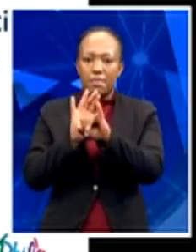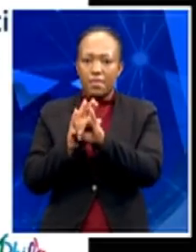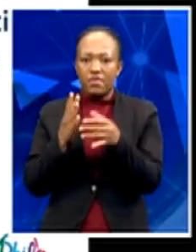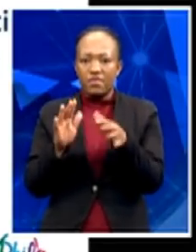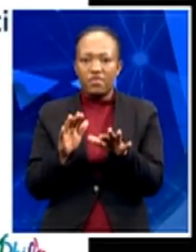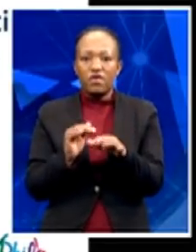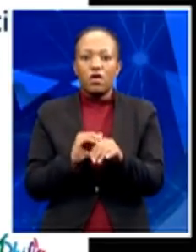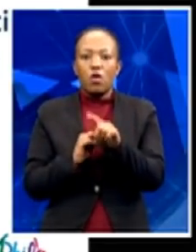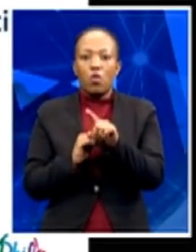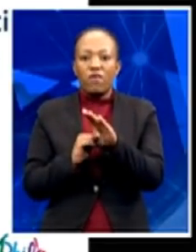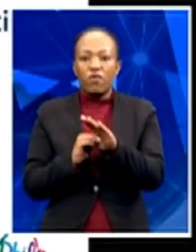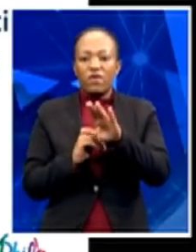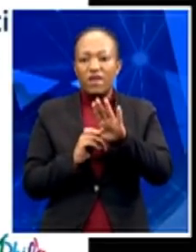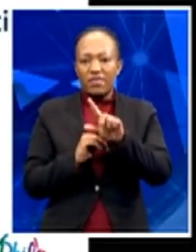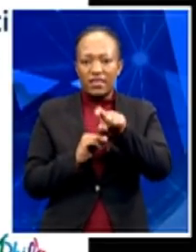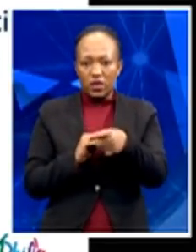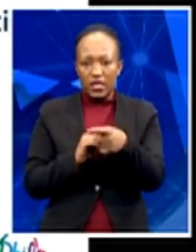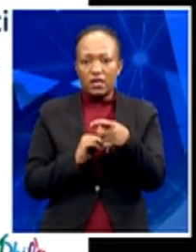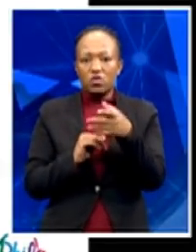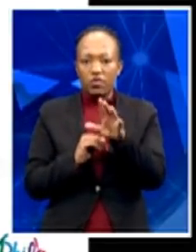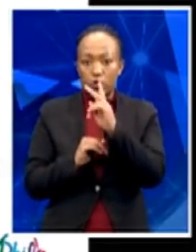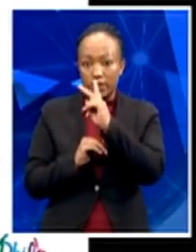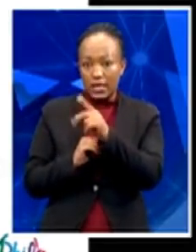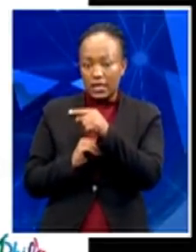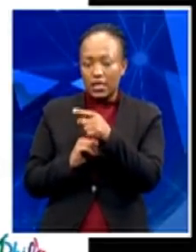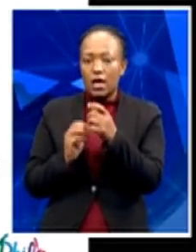we can see that the majority of the sites are in the mining sector.